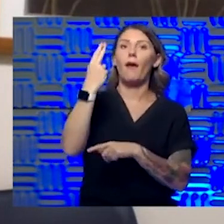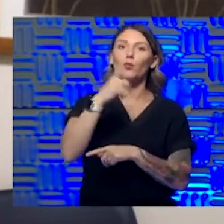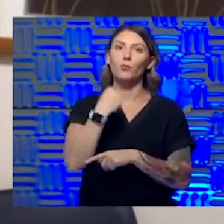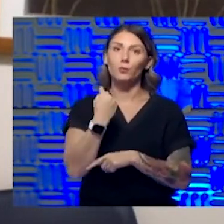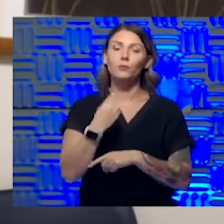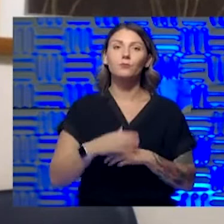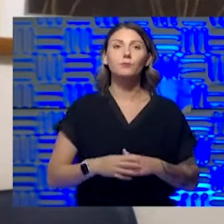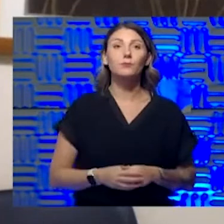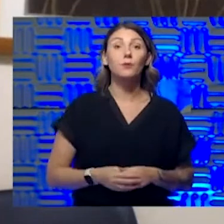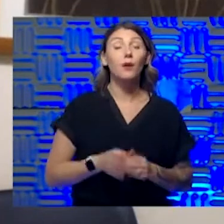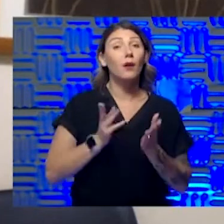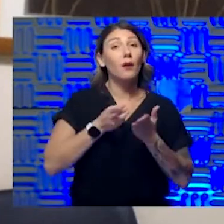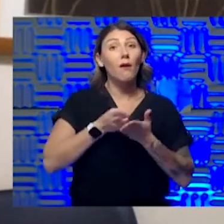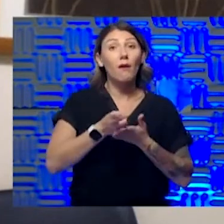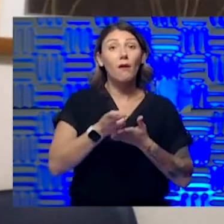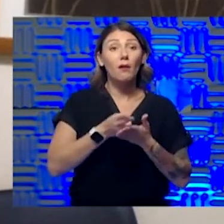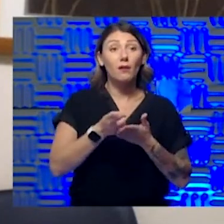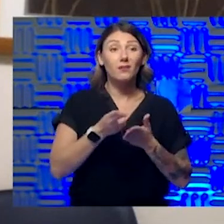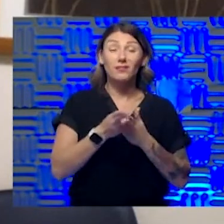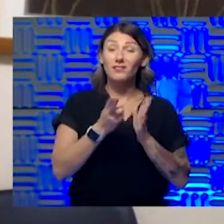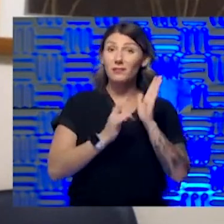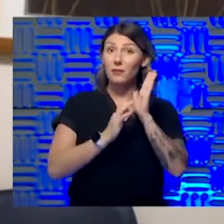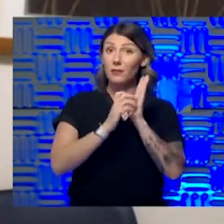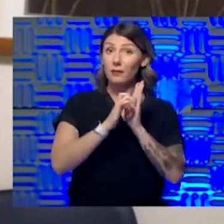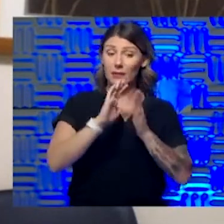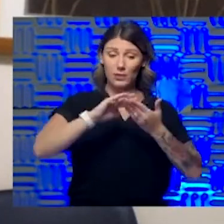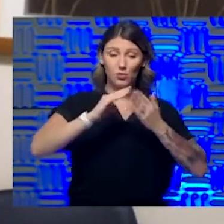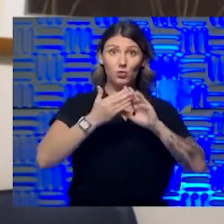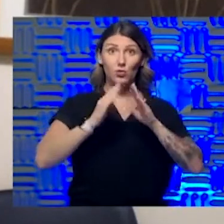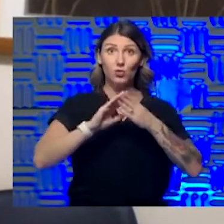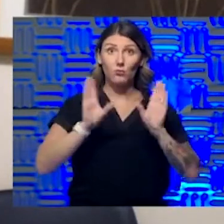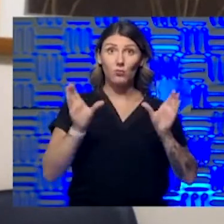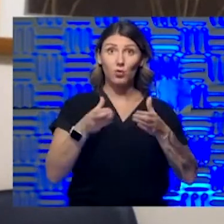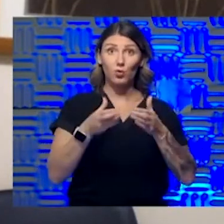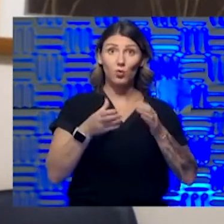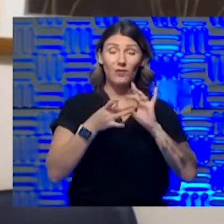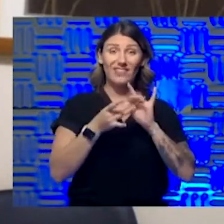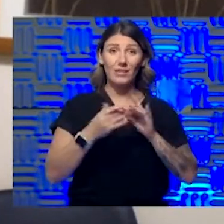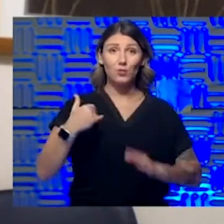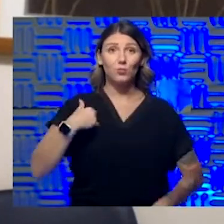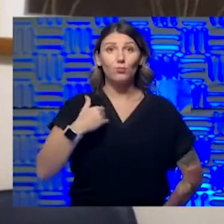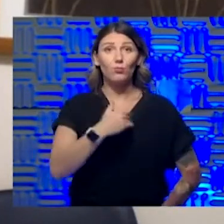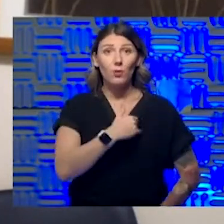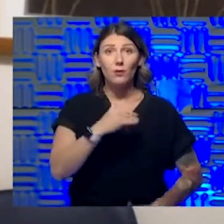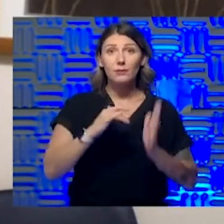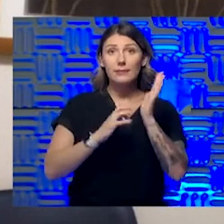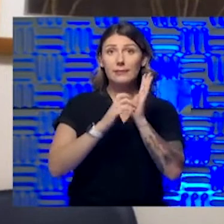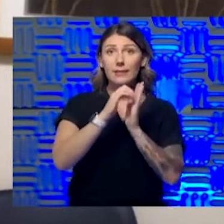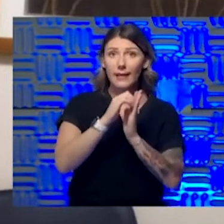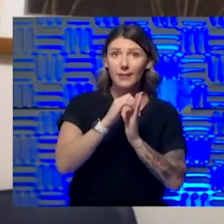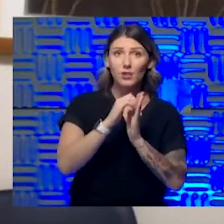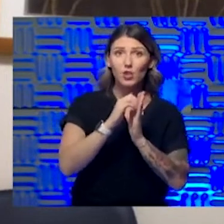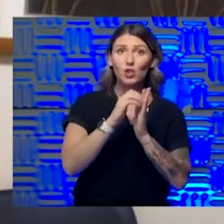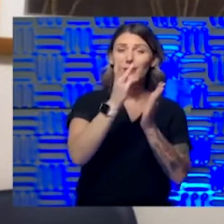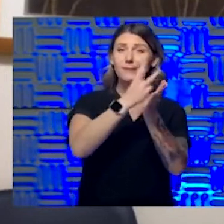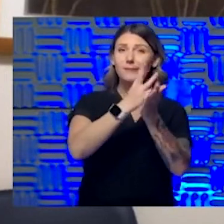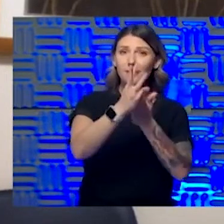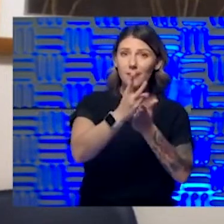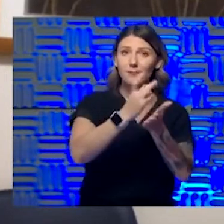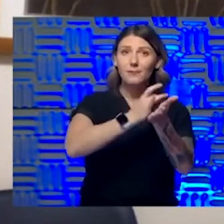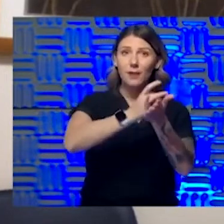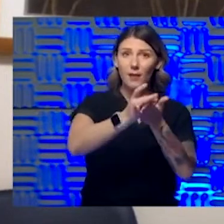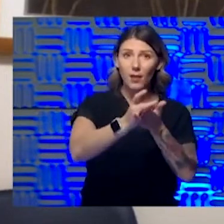That's honestly where the cancer community, in particular in breast, we've been taking these 6 to 8 weeks to really